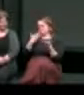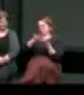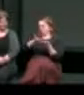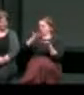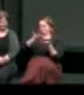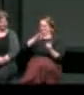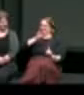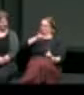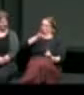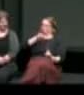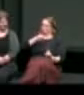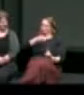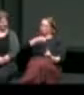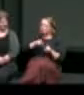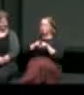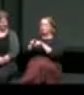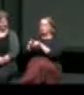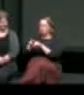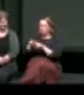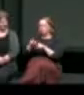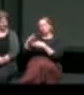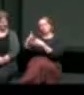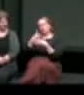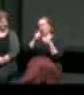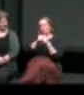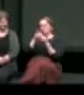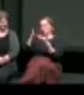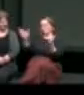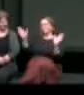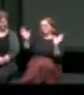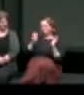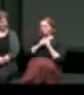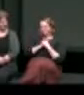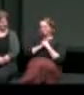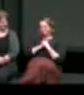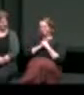of history, and as well as to share them with the public.